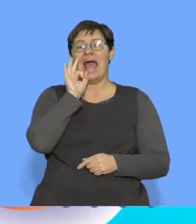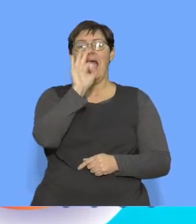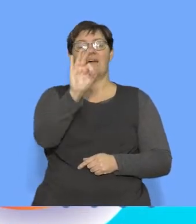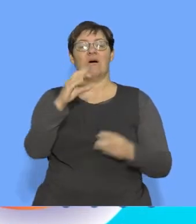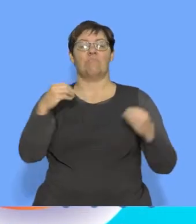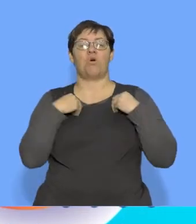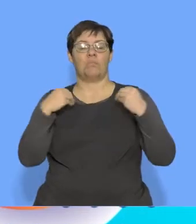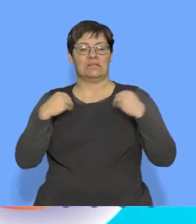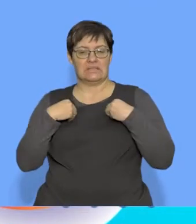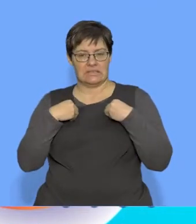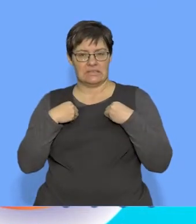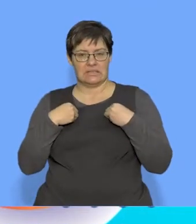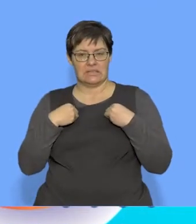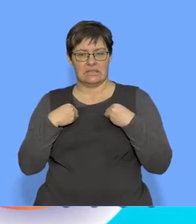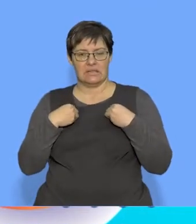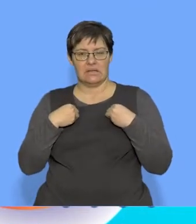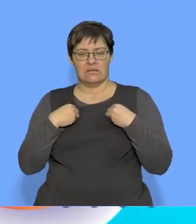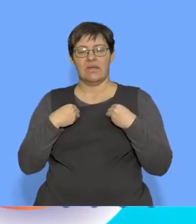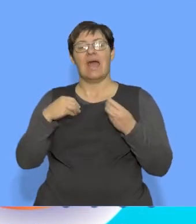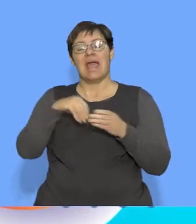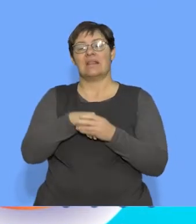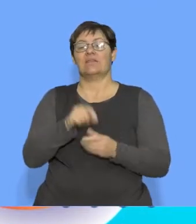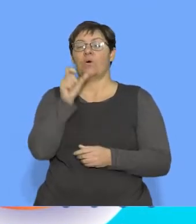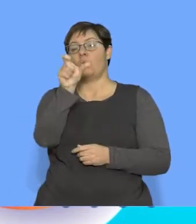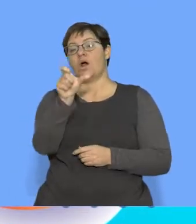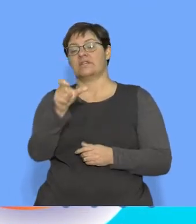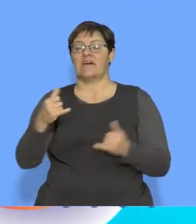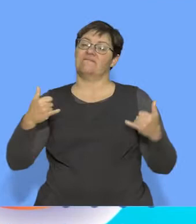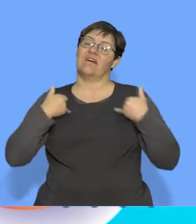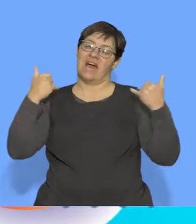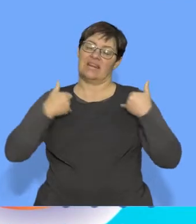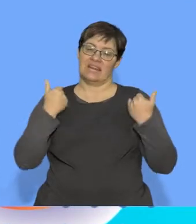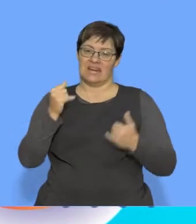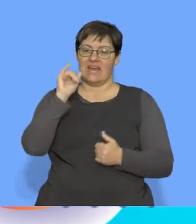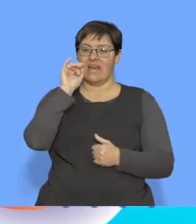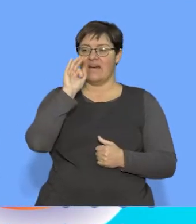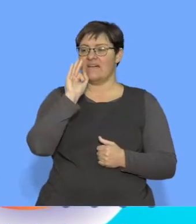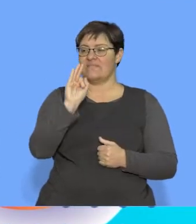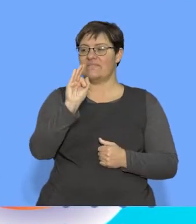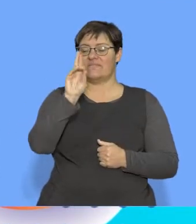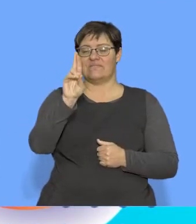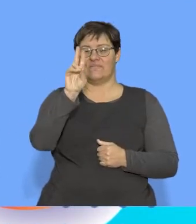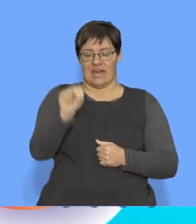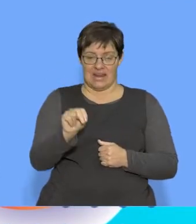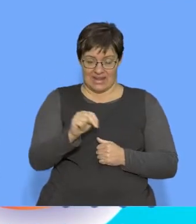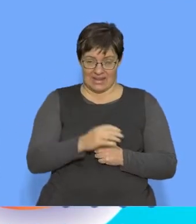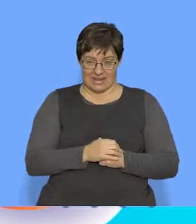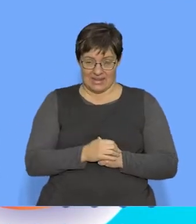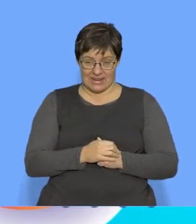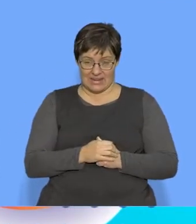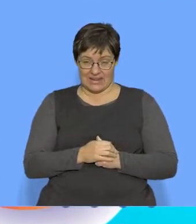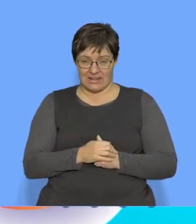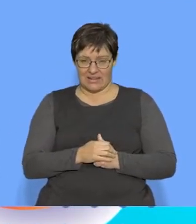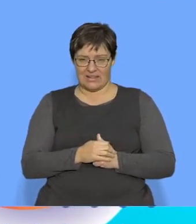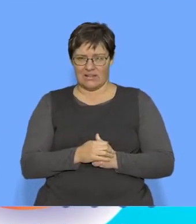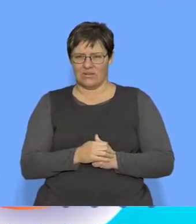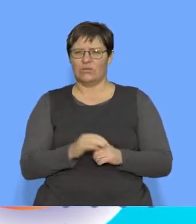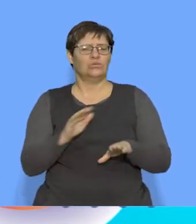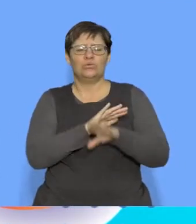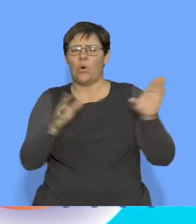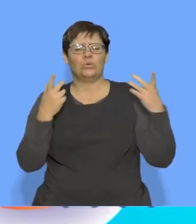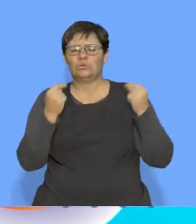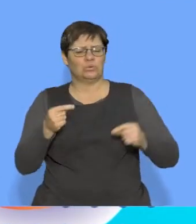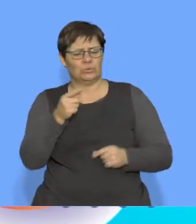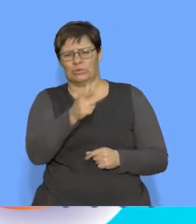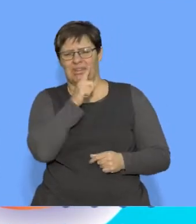F property in the word fun, right? Because we normally shorten the properties of parallel lines to be fun.